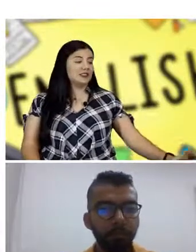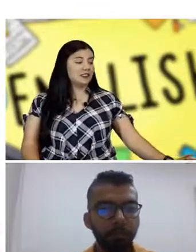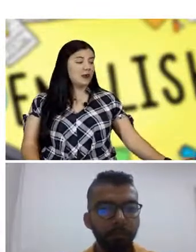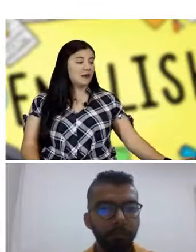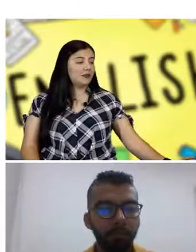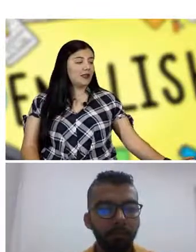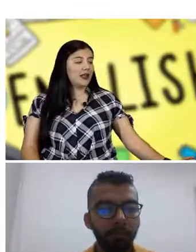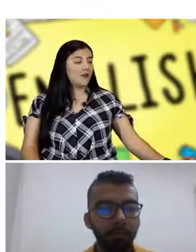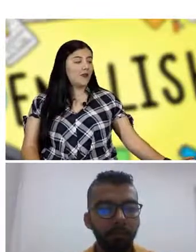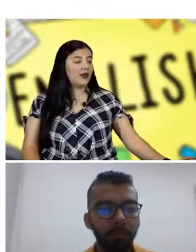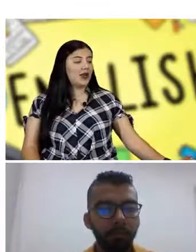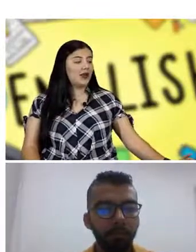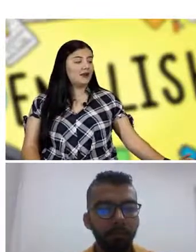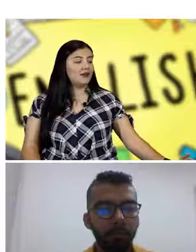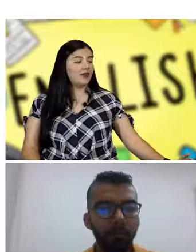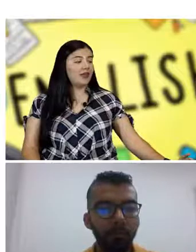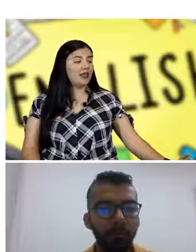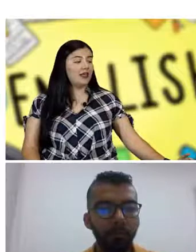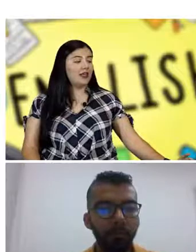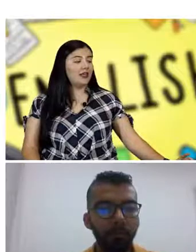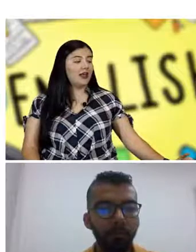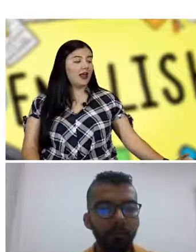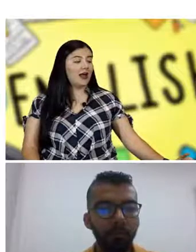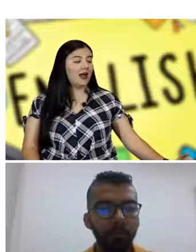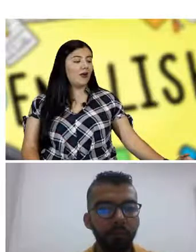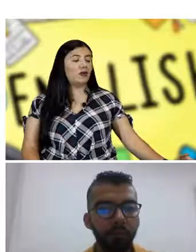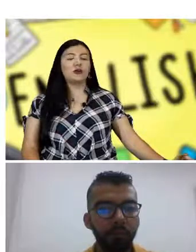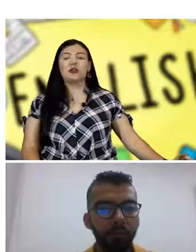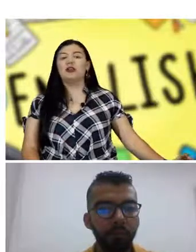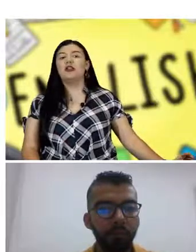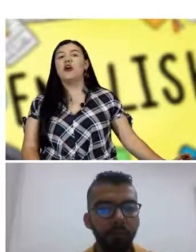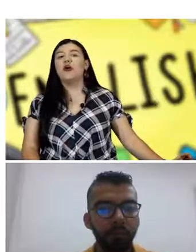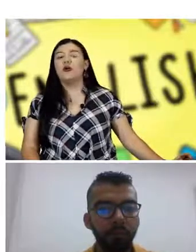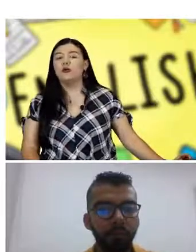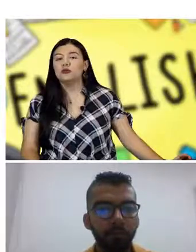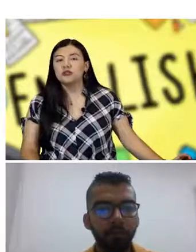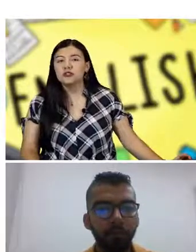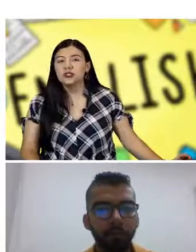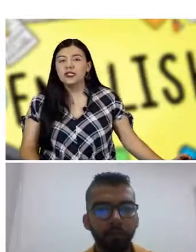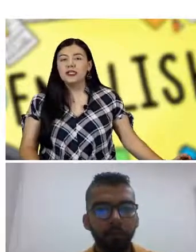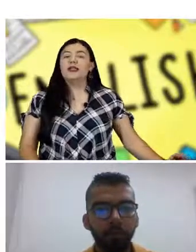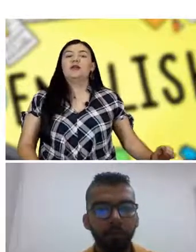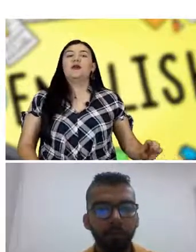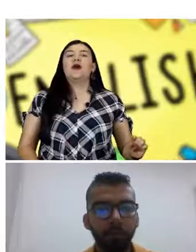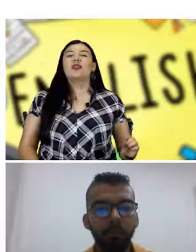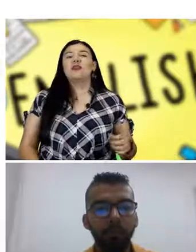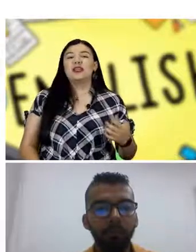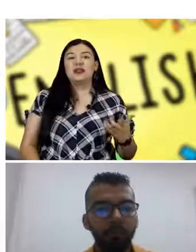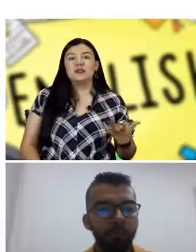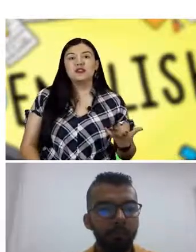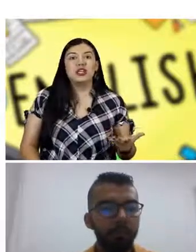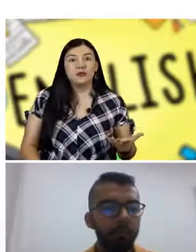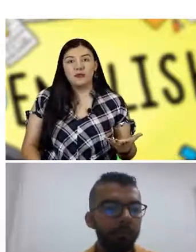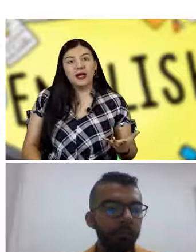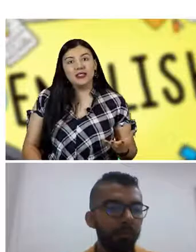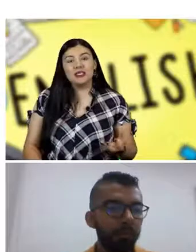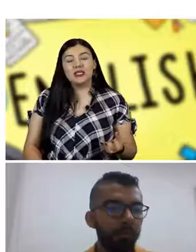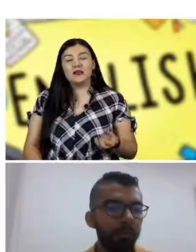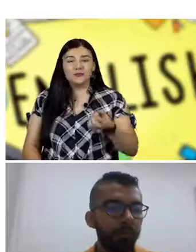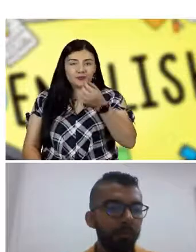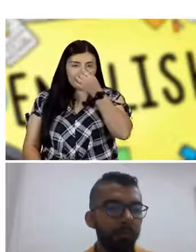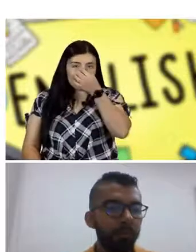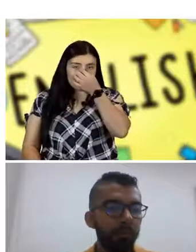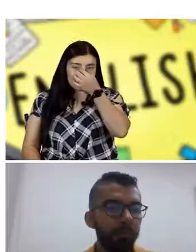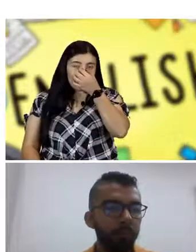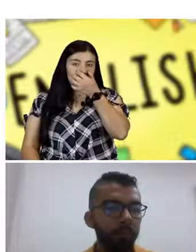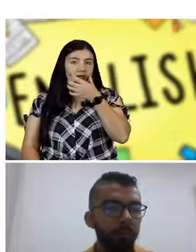it's something that we have in our nose. Cuando tenemos gripa,